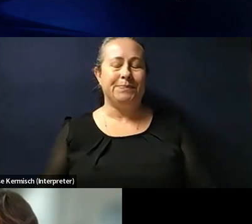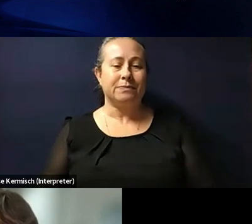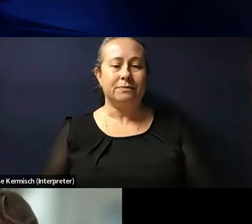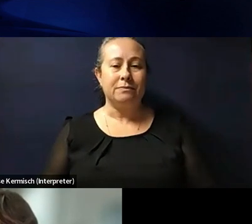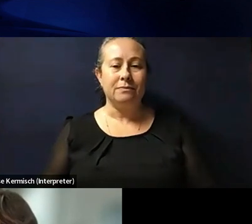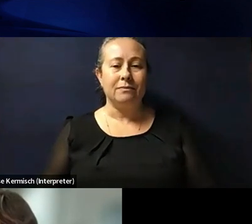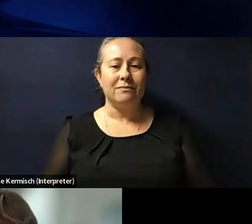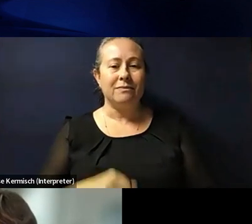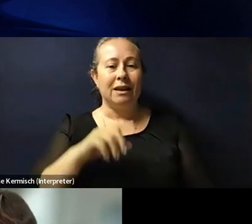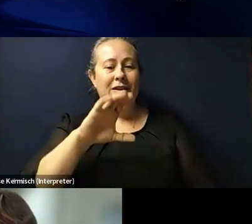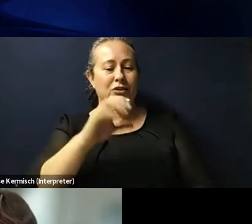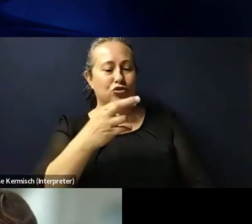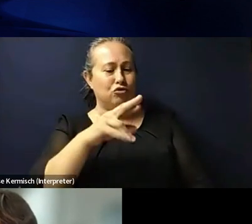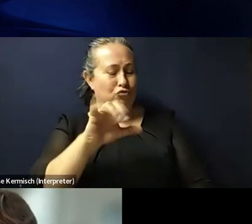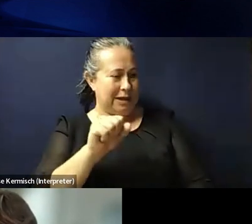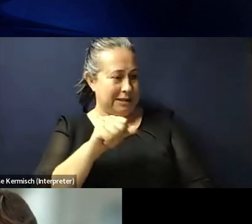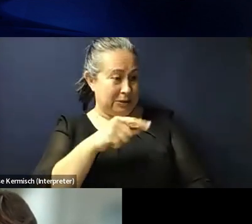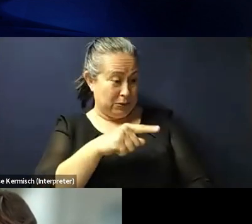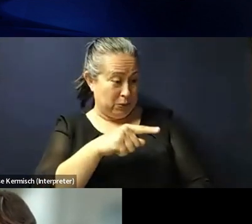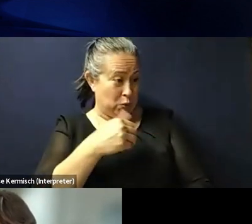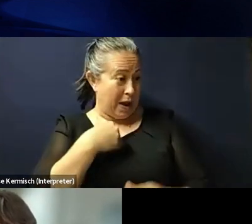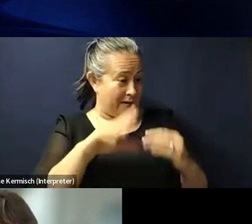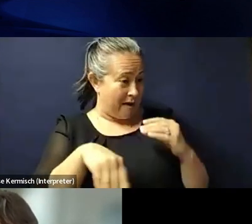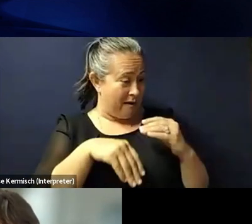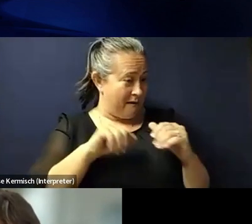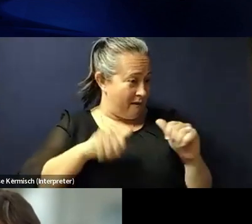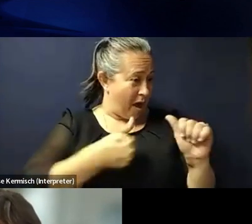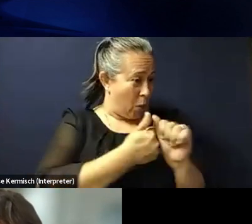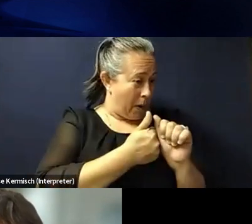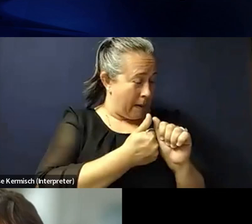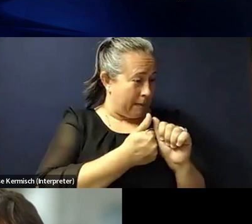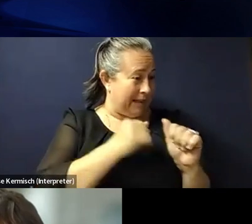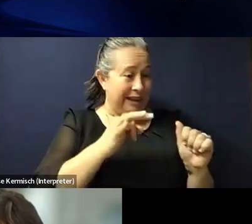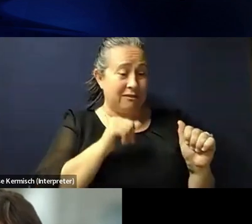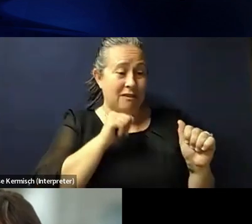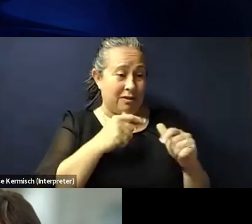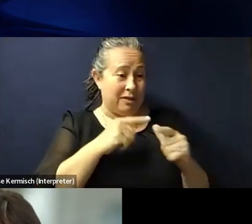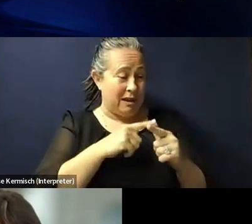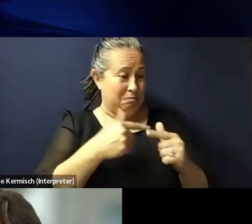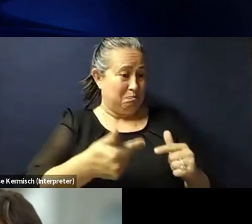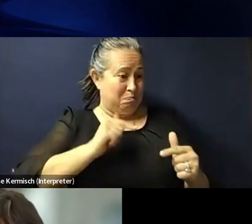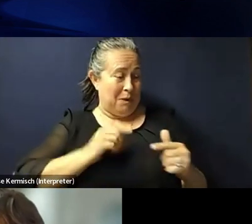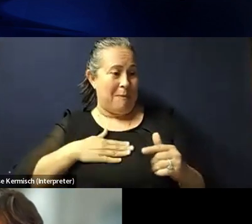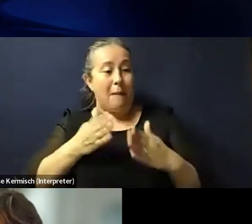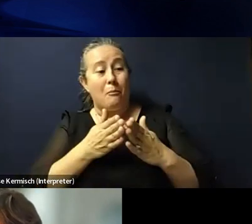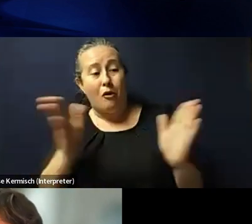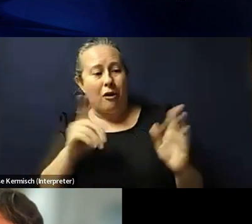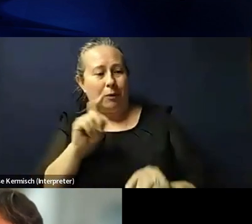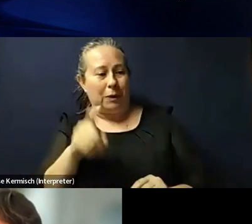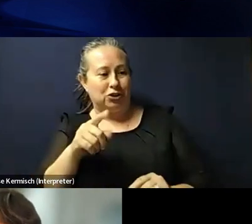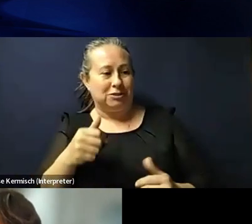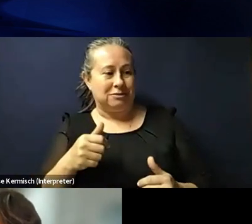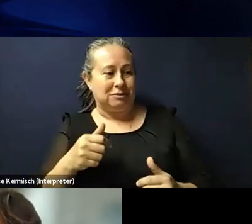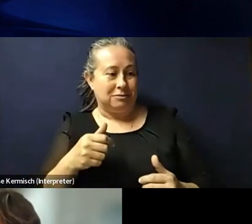So, Mike, do you have a follow-up? Otherwise, I can ask my rather broad question